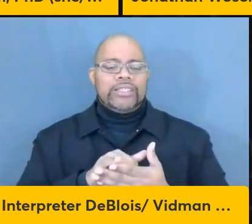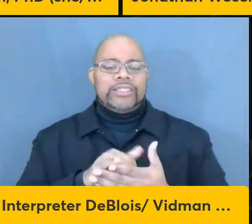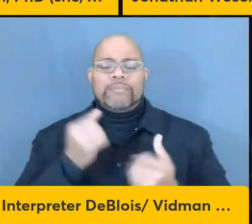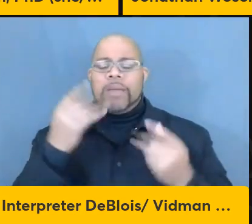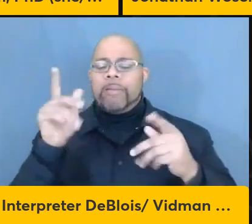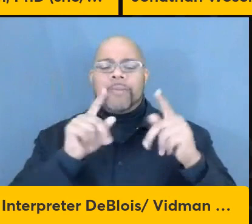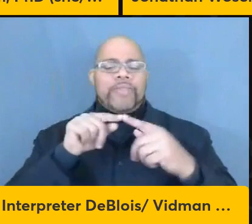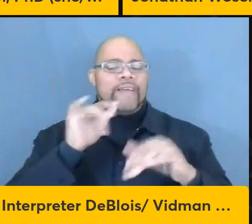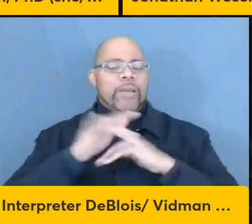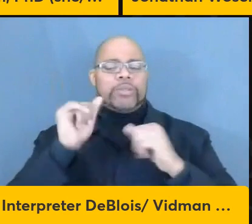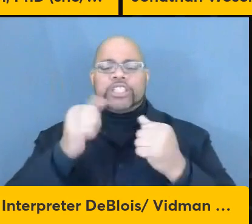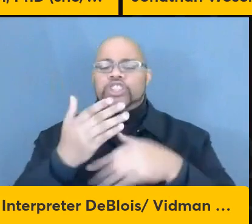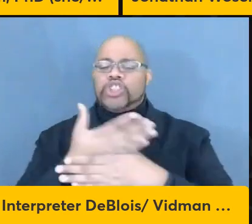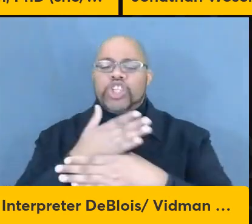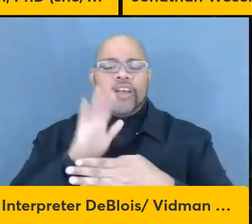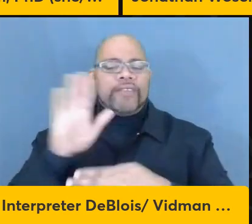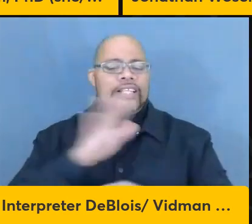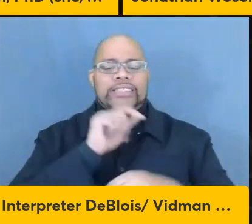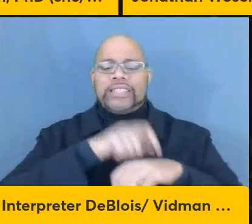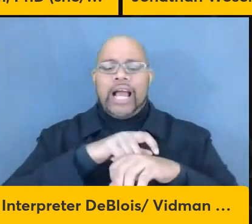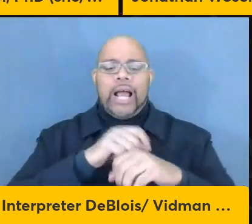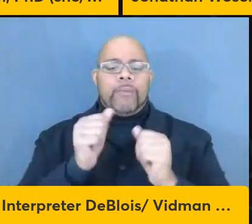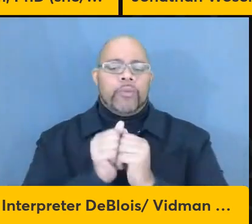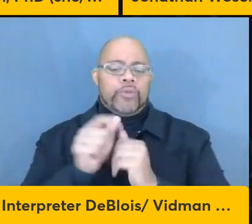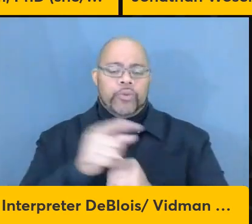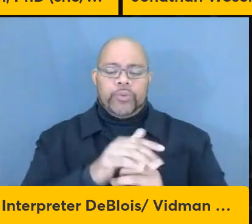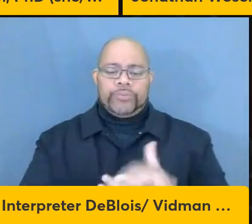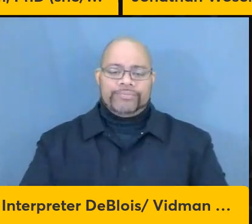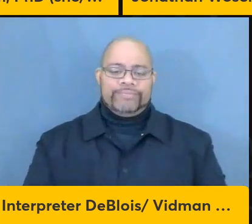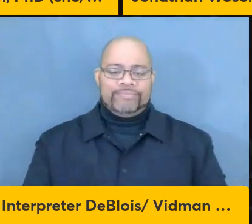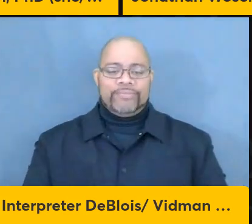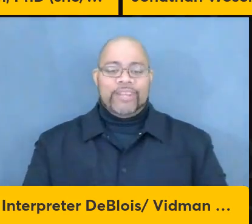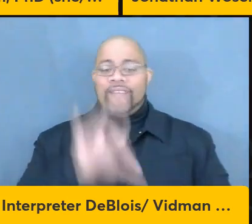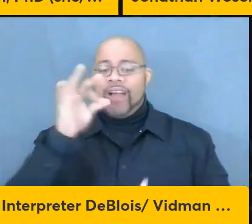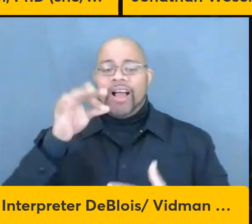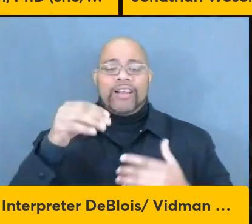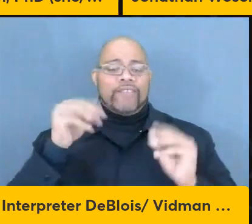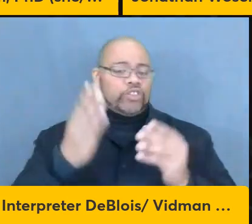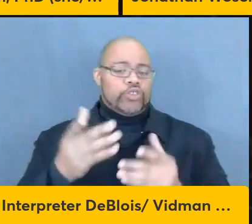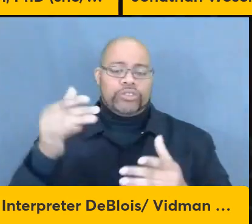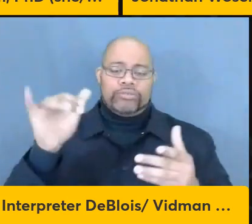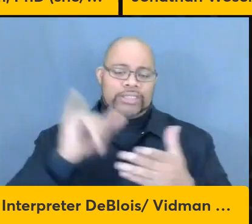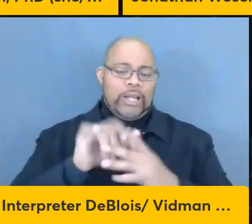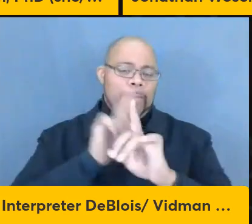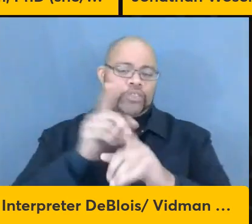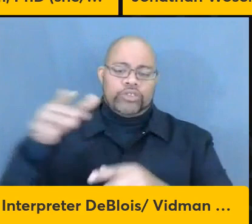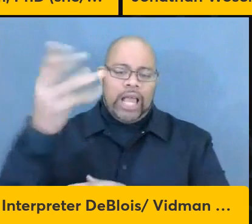available that will just share their time and expertise towards you. You can find vendors out there for sure.